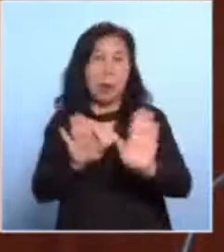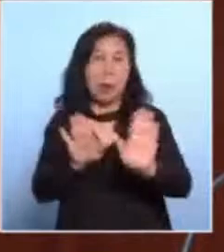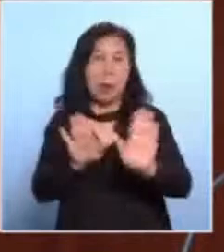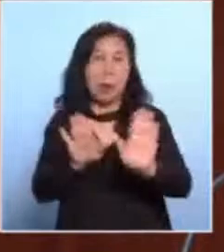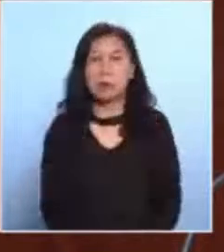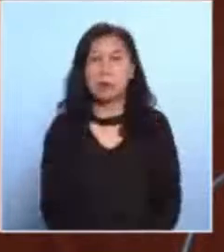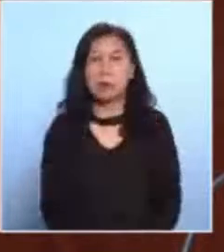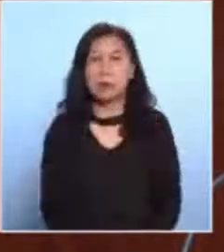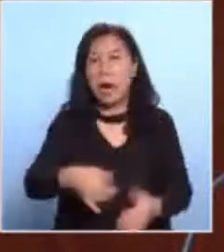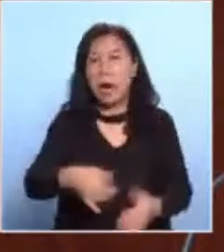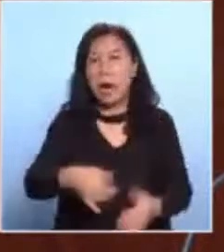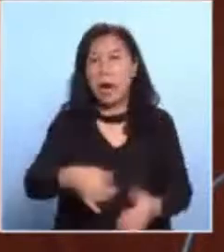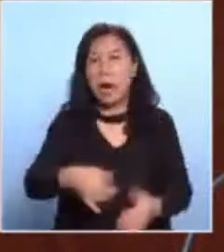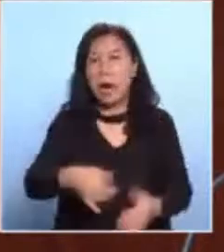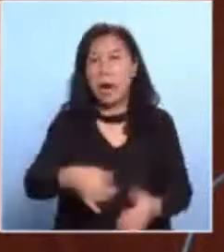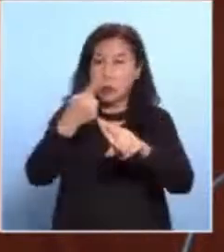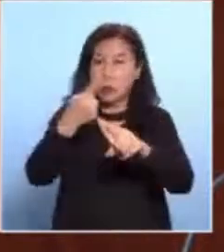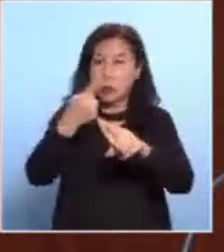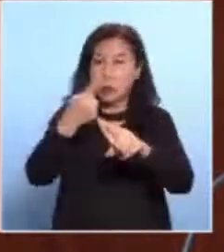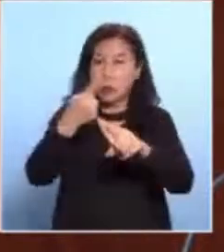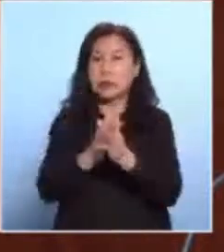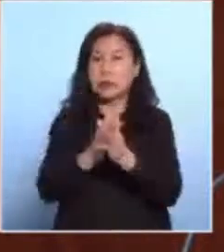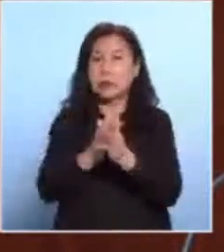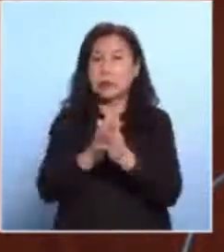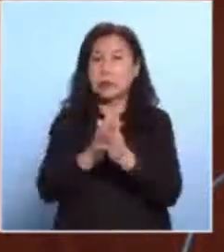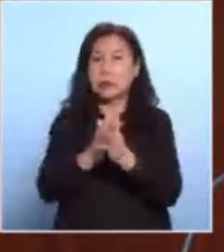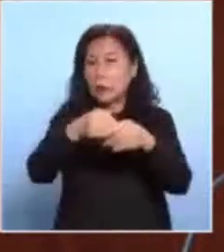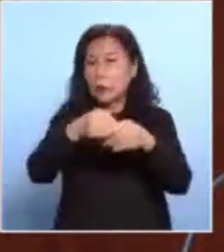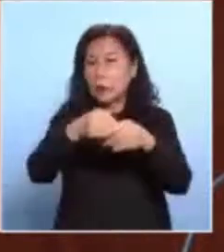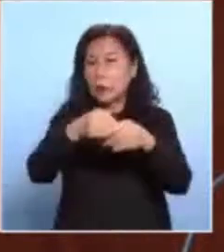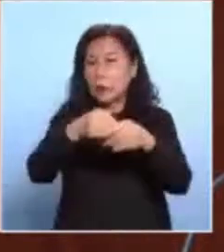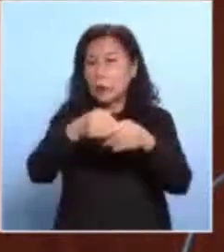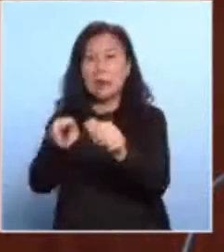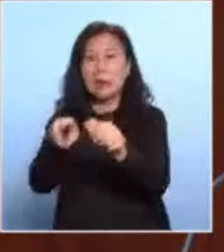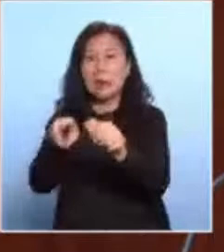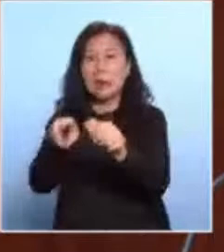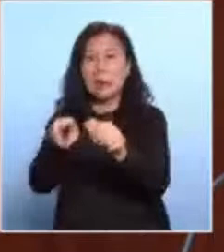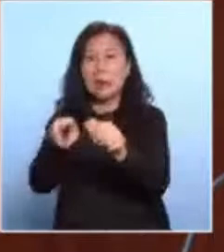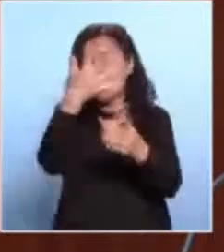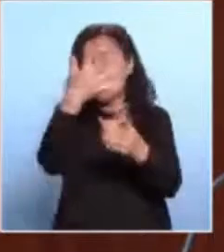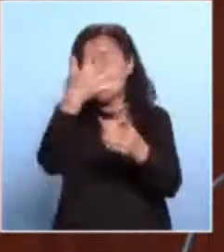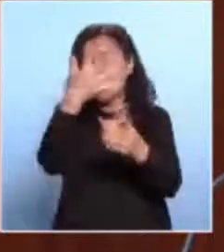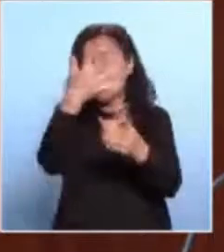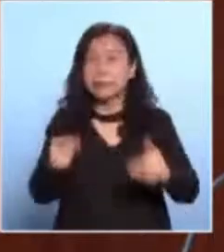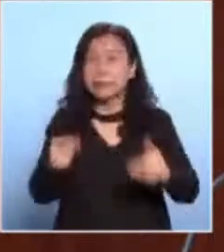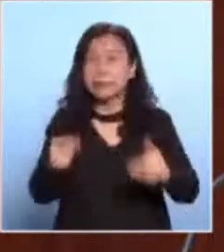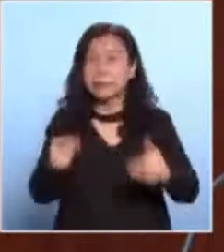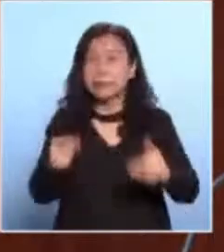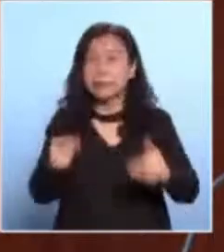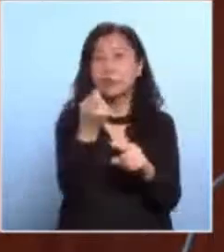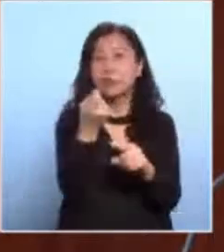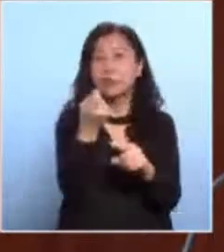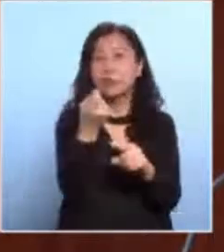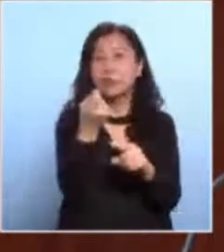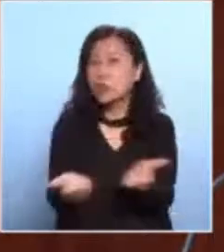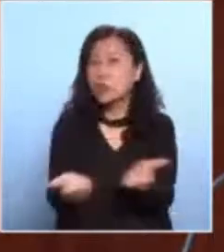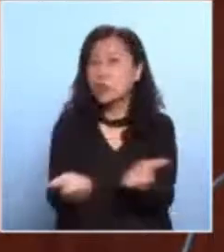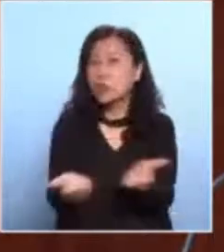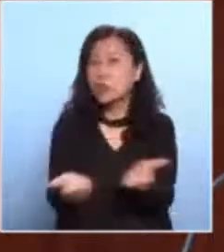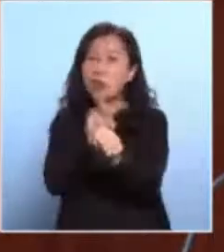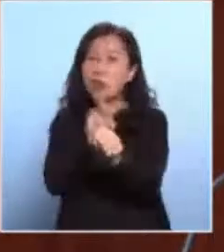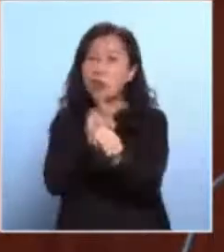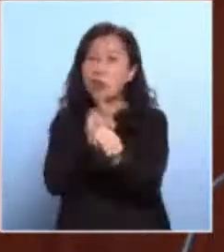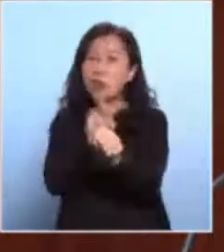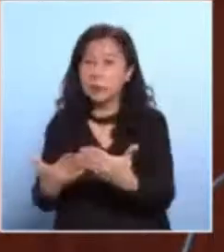etc., and will launch a one-stop information gateway for carers next month to facilitate and encourage carers to seek timely